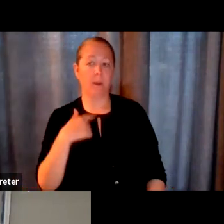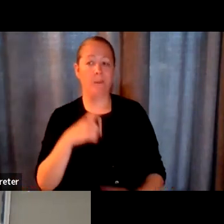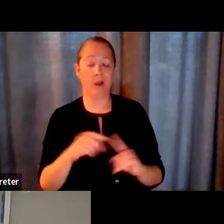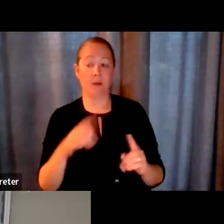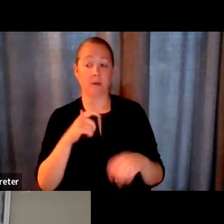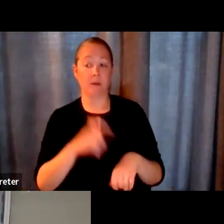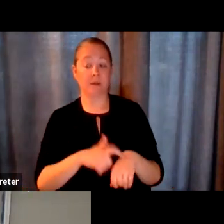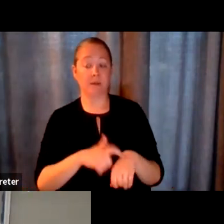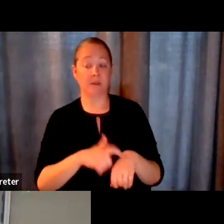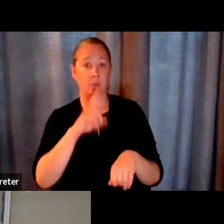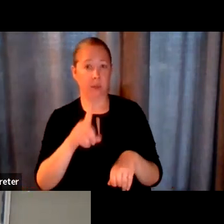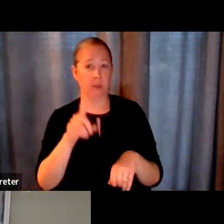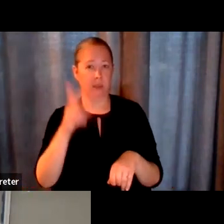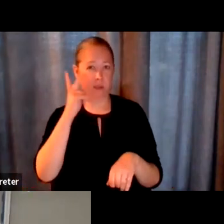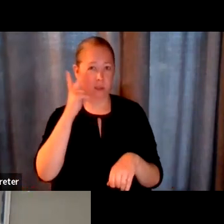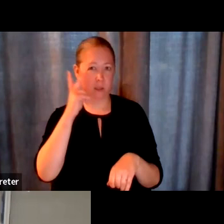court on that question.